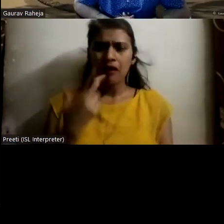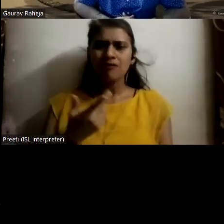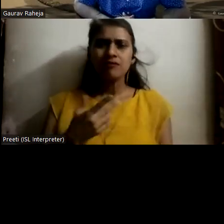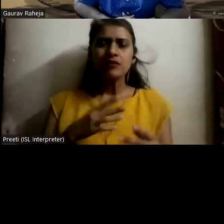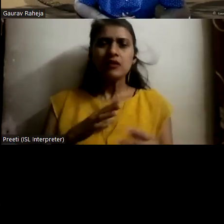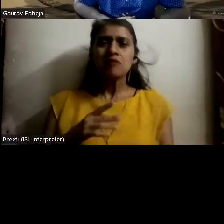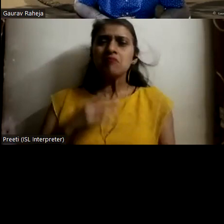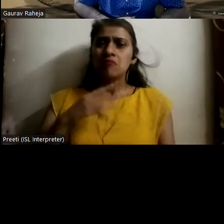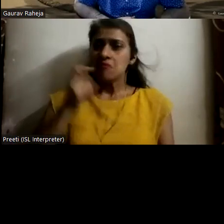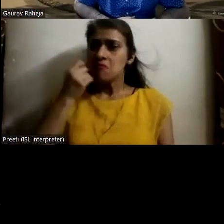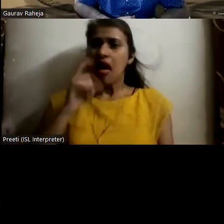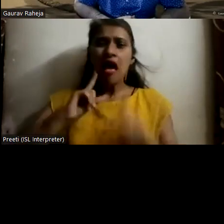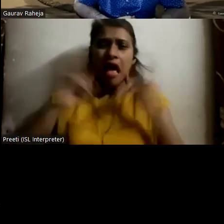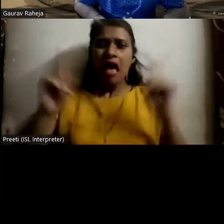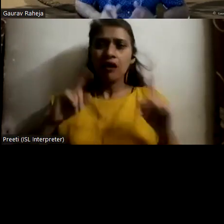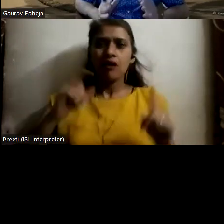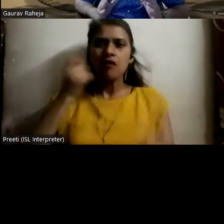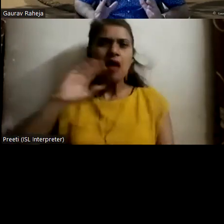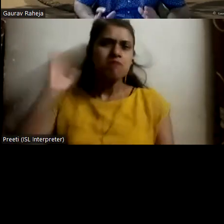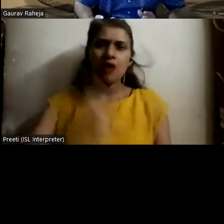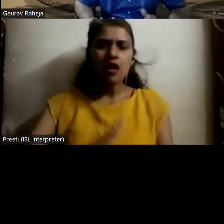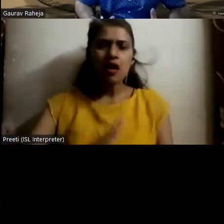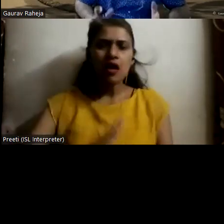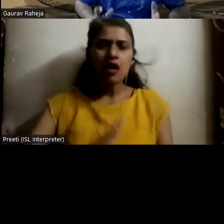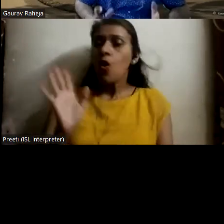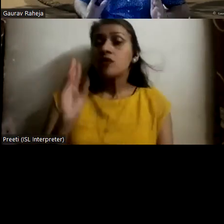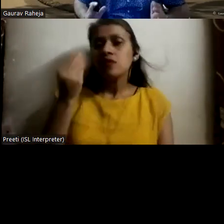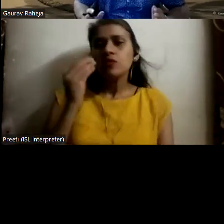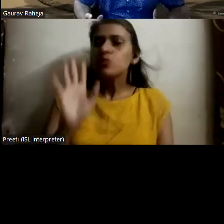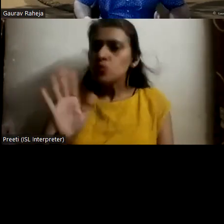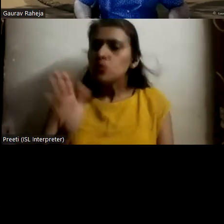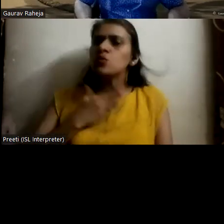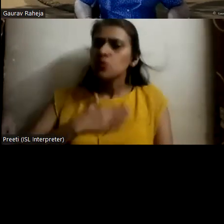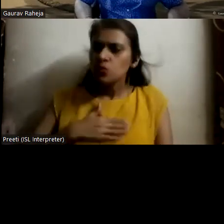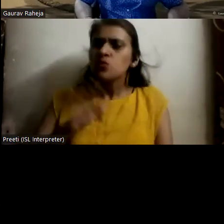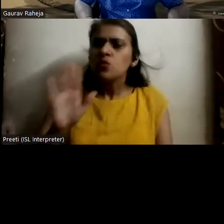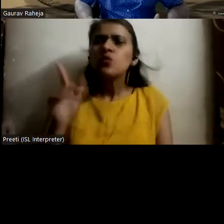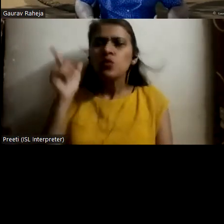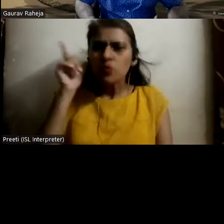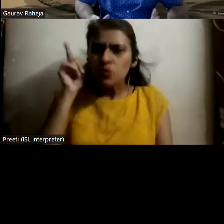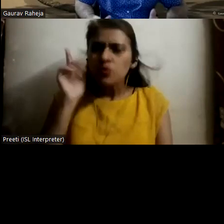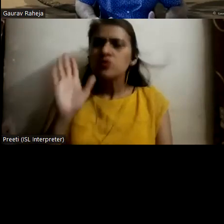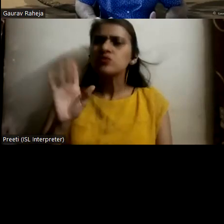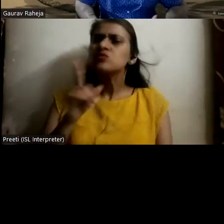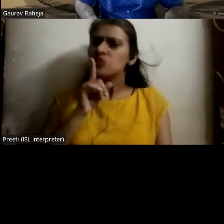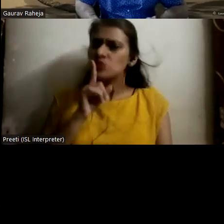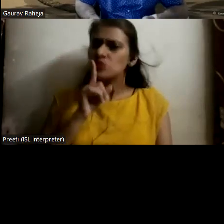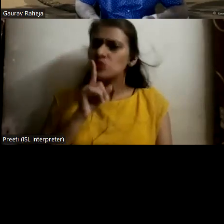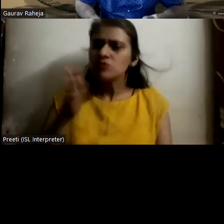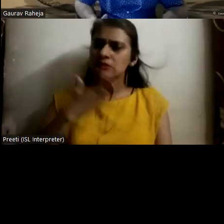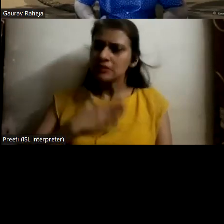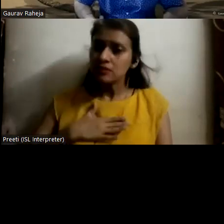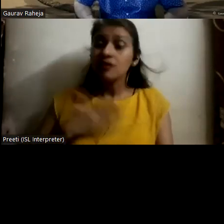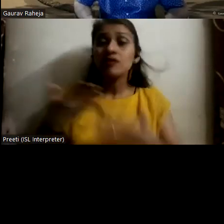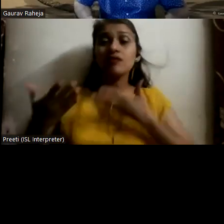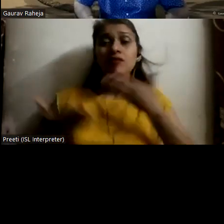slap, but sometimes they'll say, no, beta, please listen, please understand. So that becomes a behavior